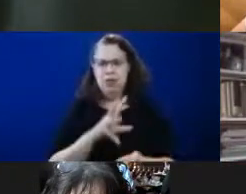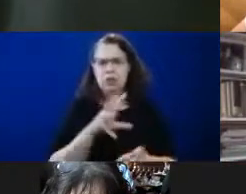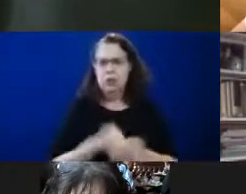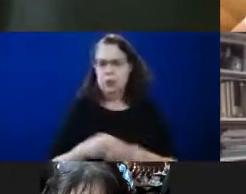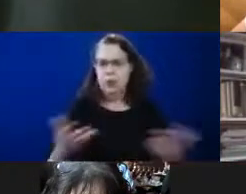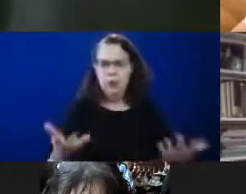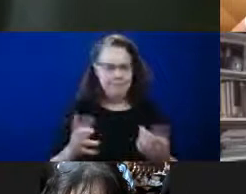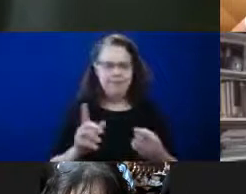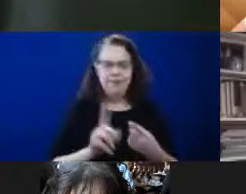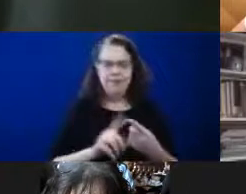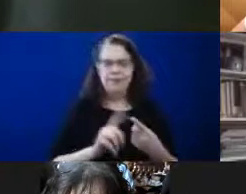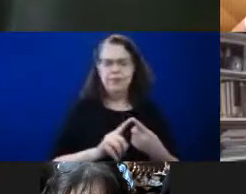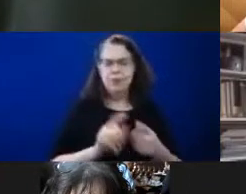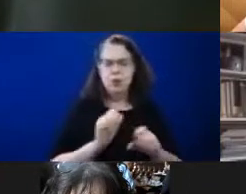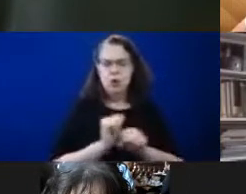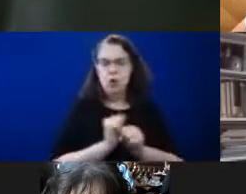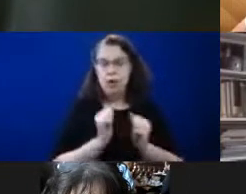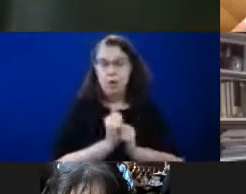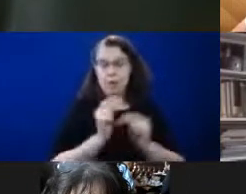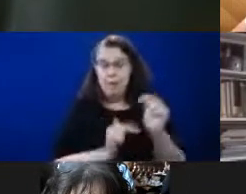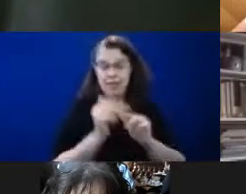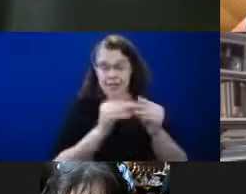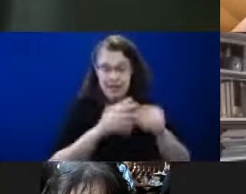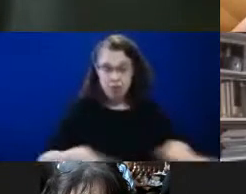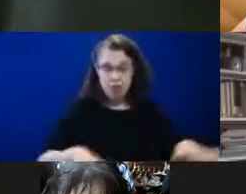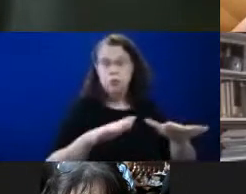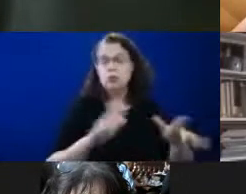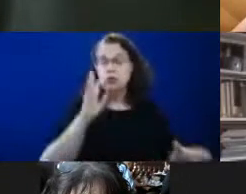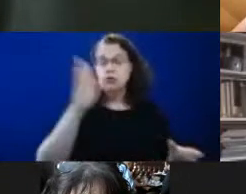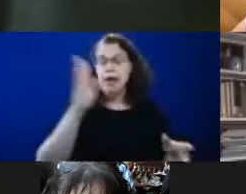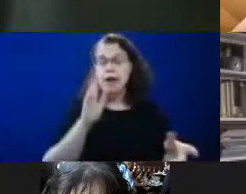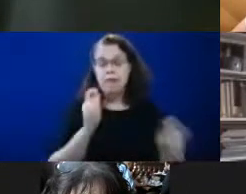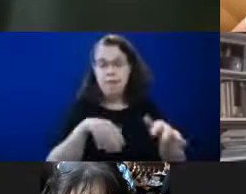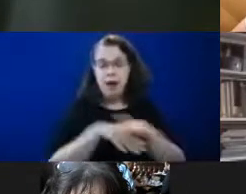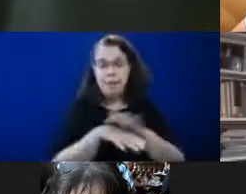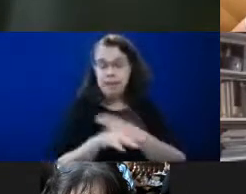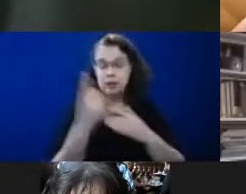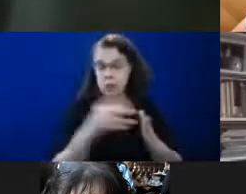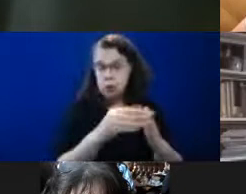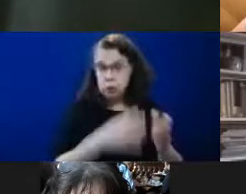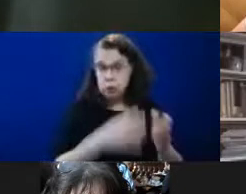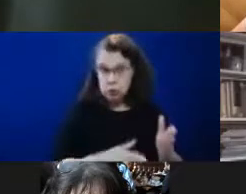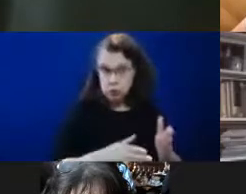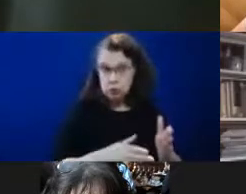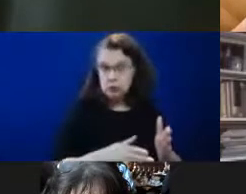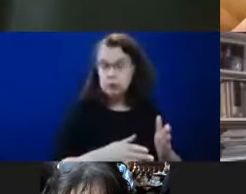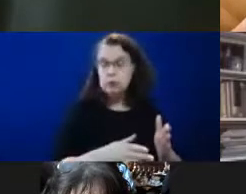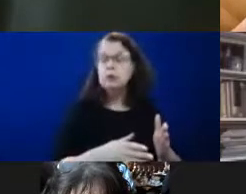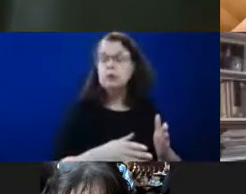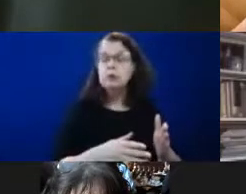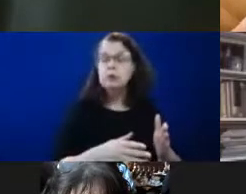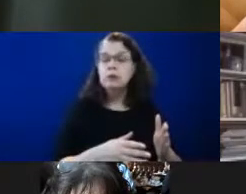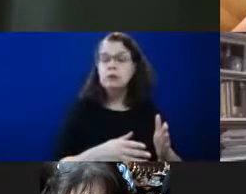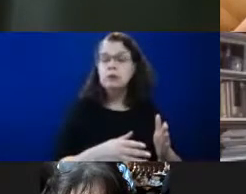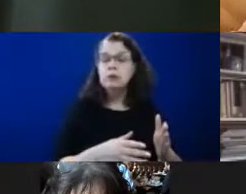including working with Building and Grounds to create accommodations for a student from the health, that was